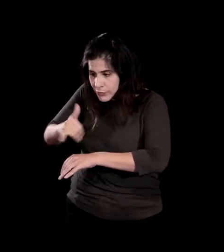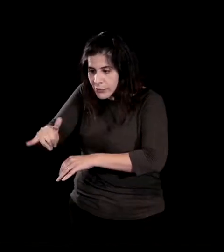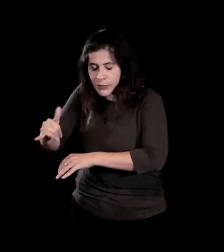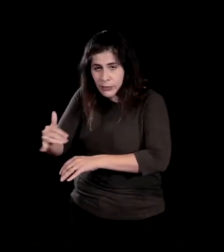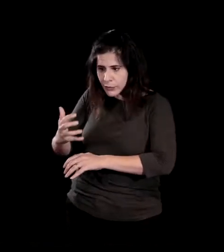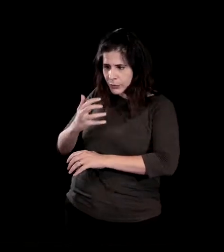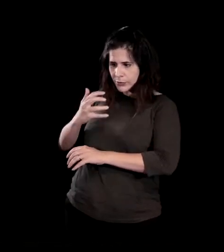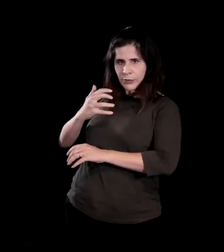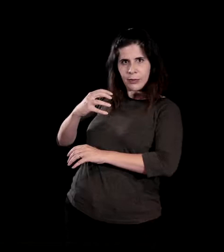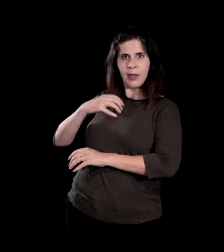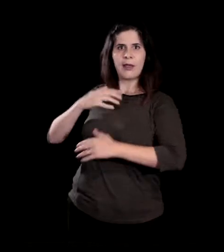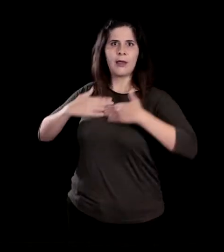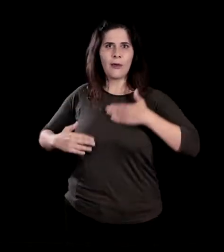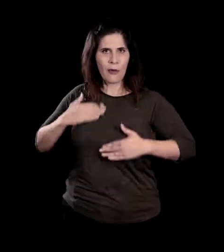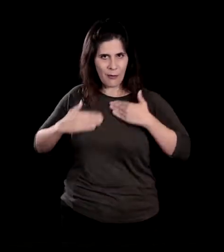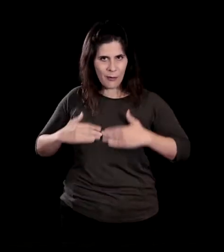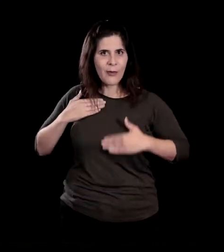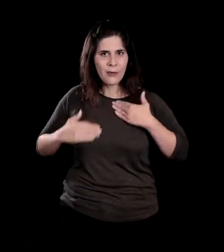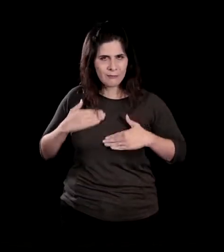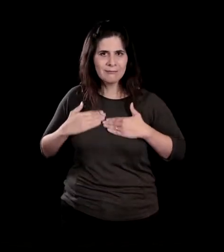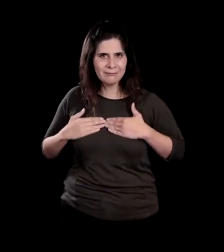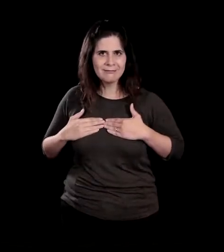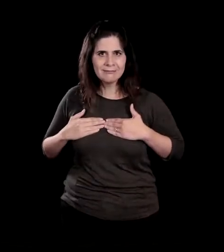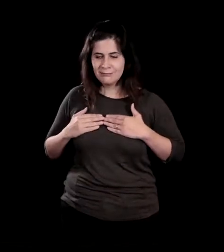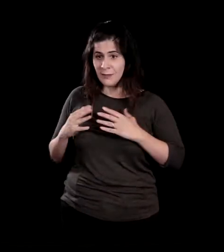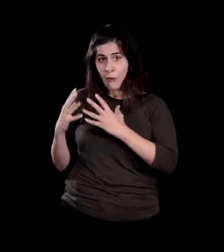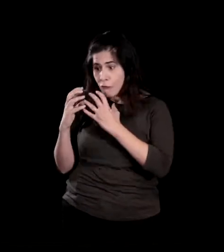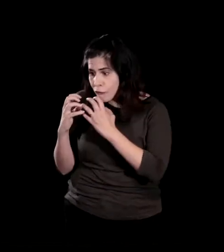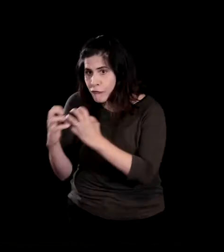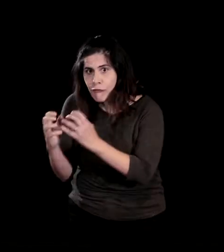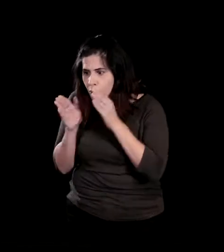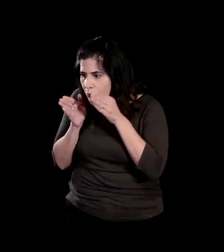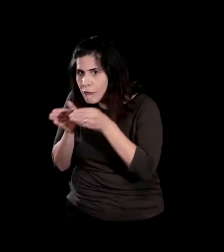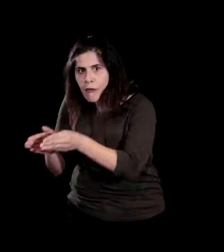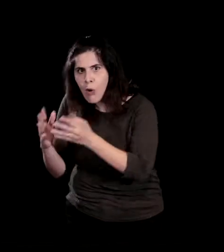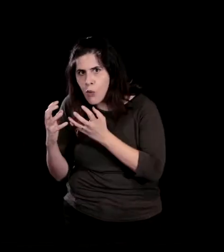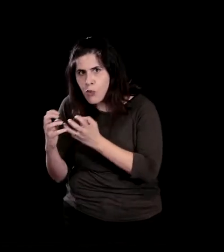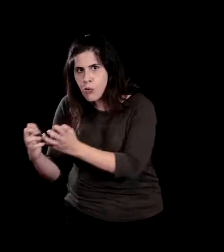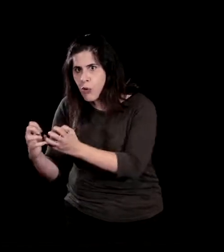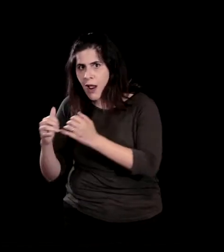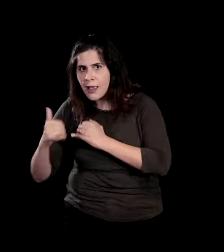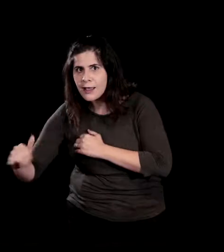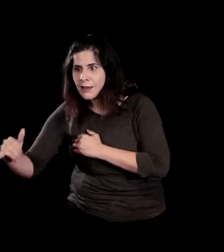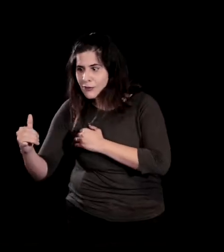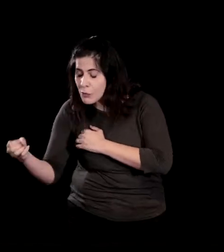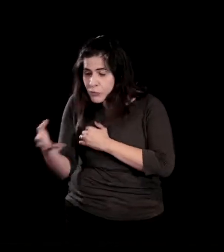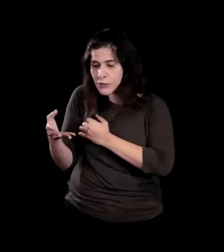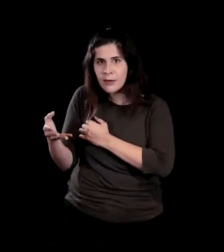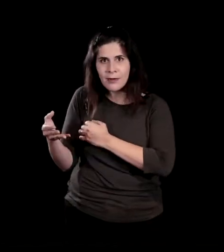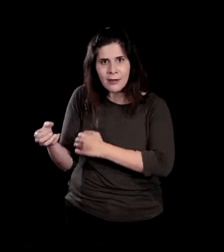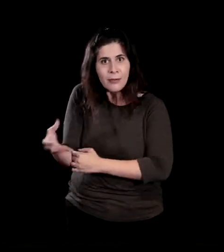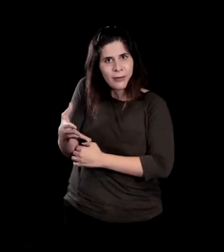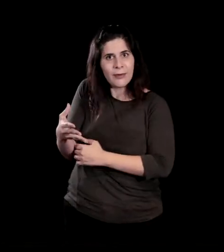touch the body. So we have a relation between the energy, very concentrate, that we need